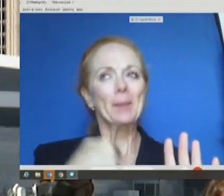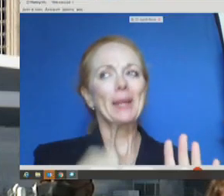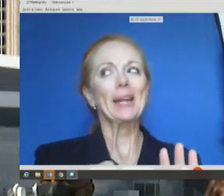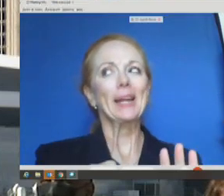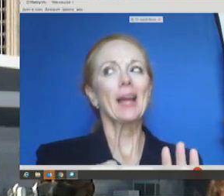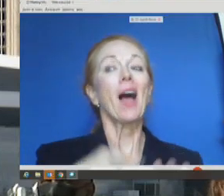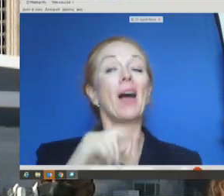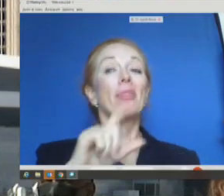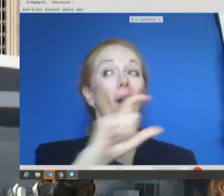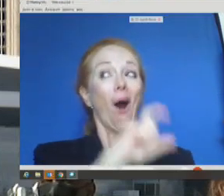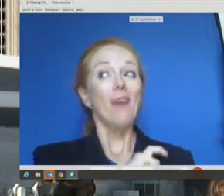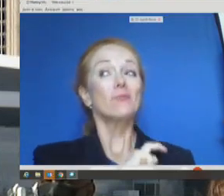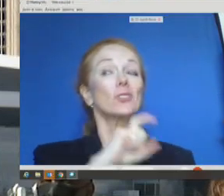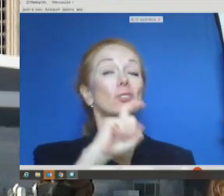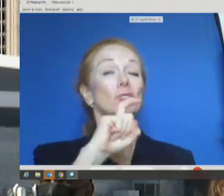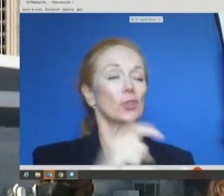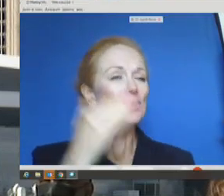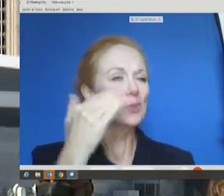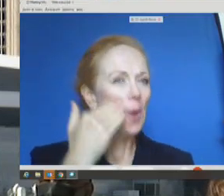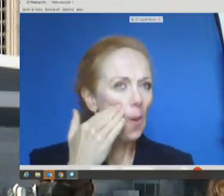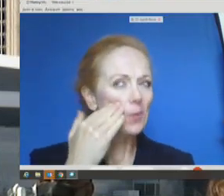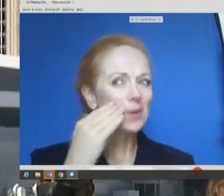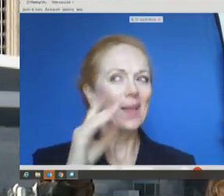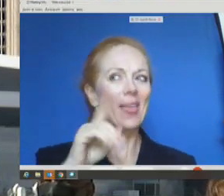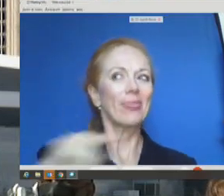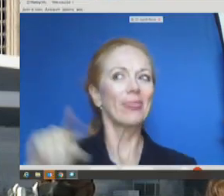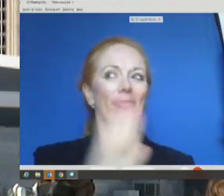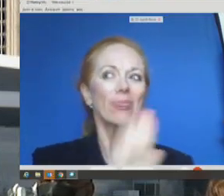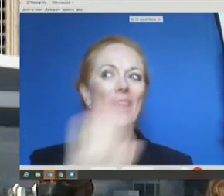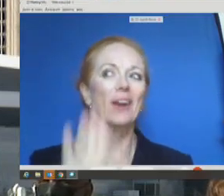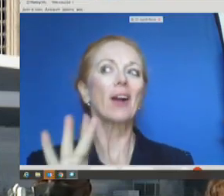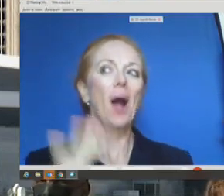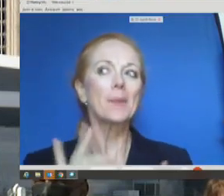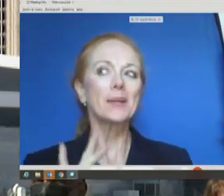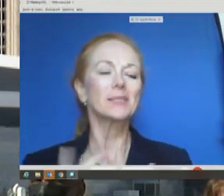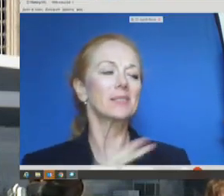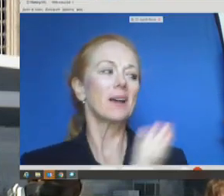and probably several officers have been in that same situation as I have. So.